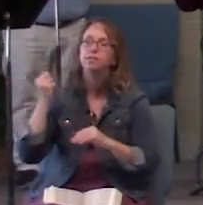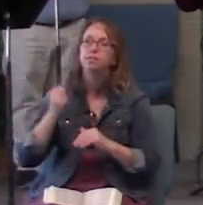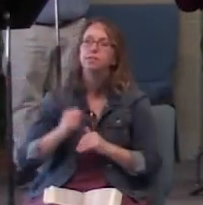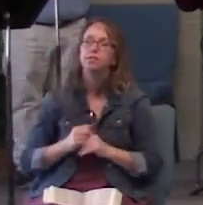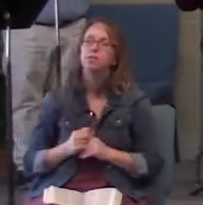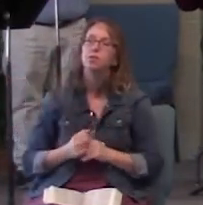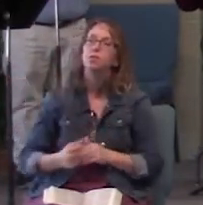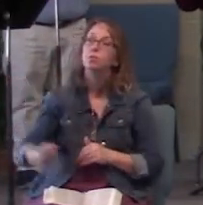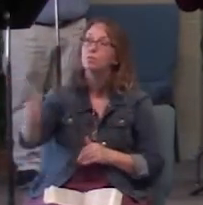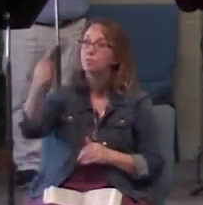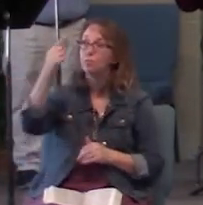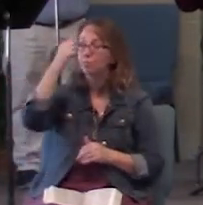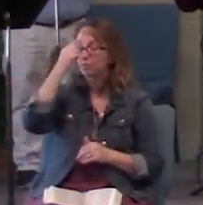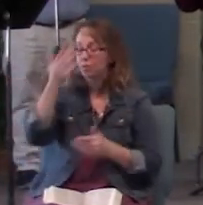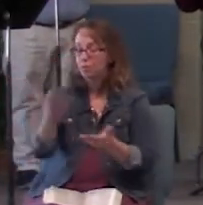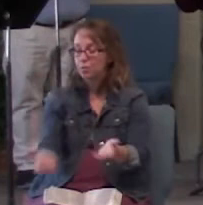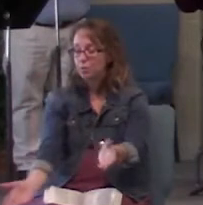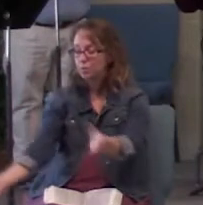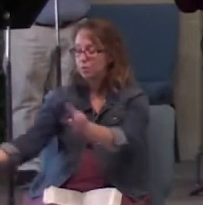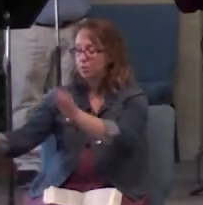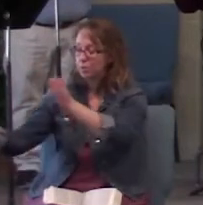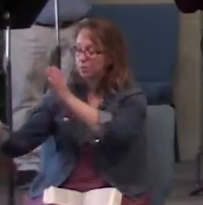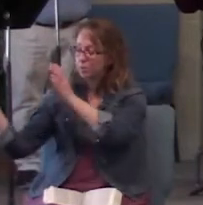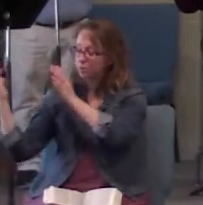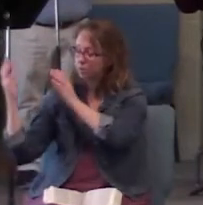ground. You took the